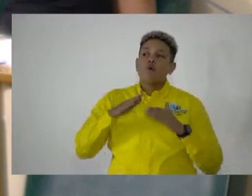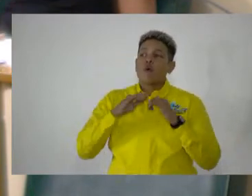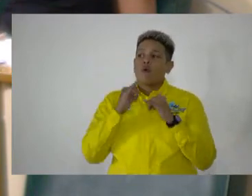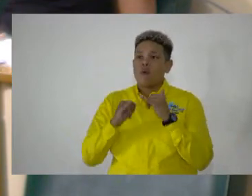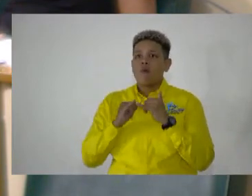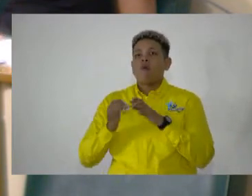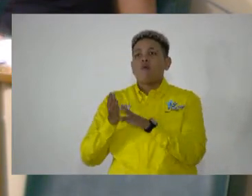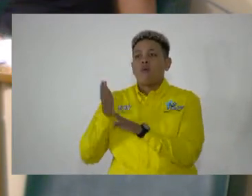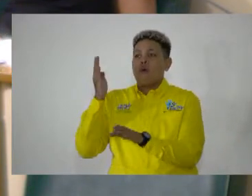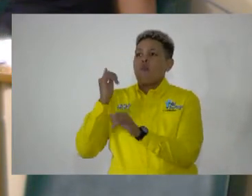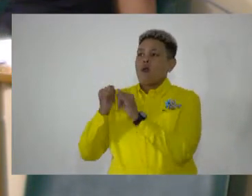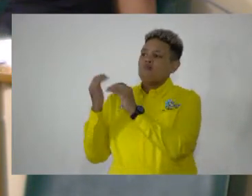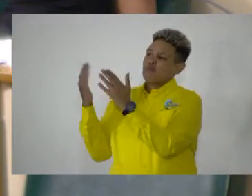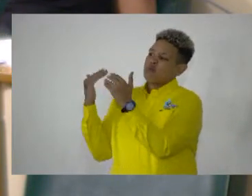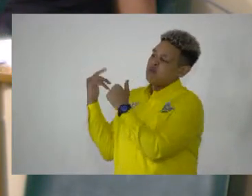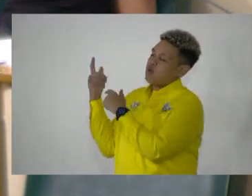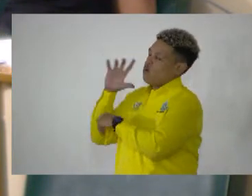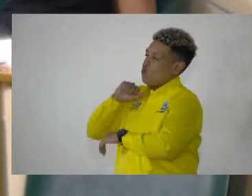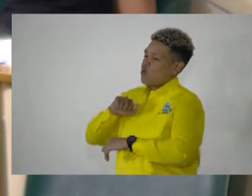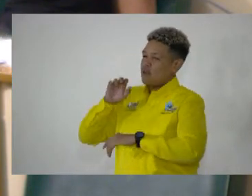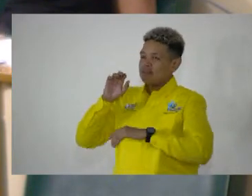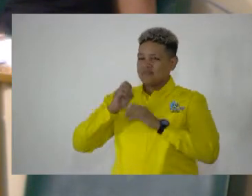on